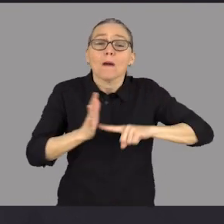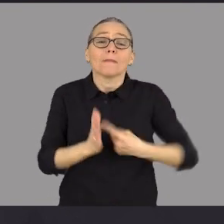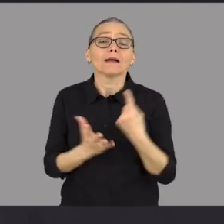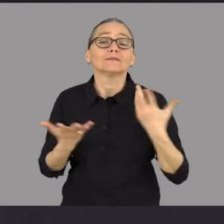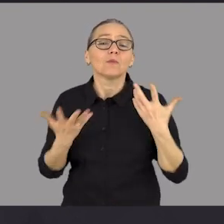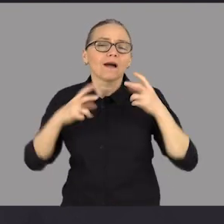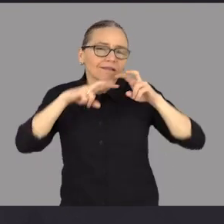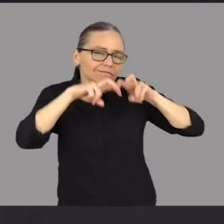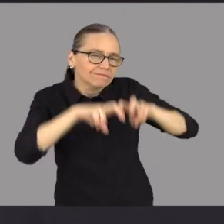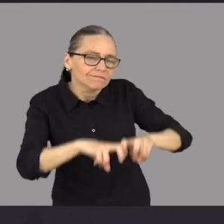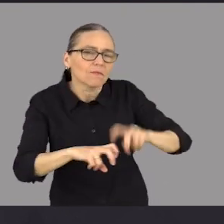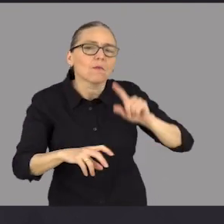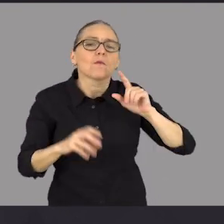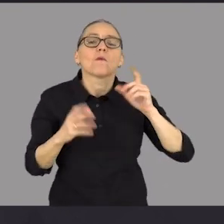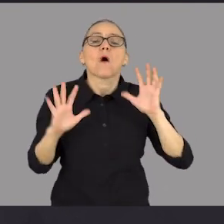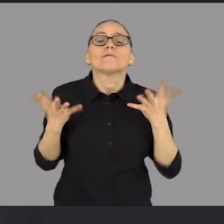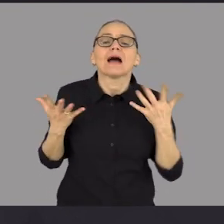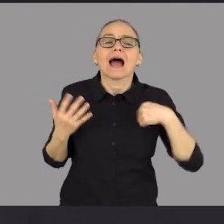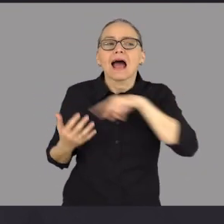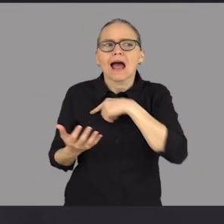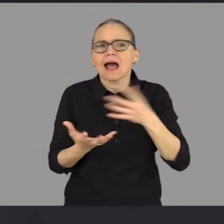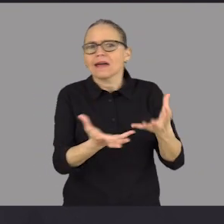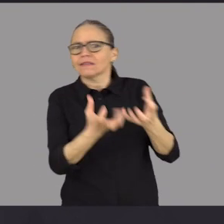your own organizations.